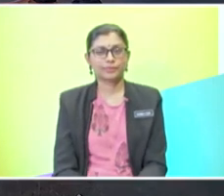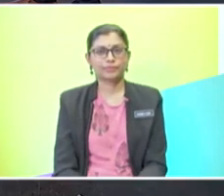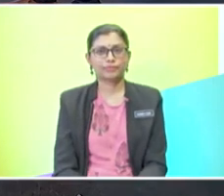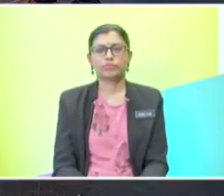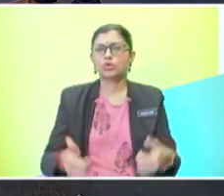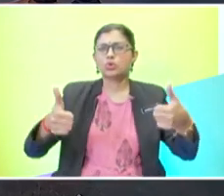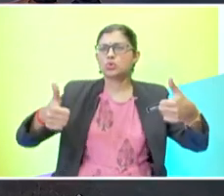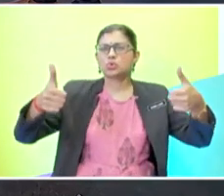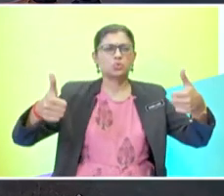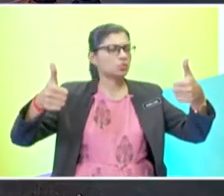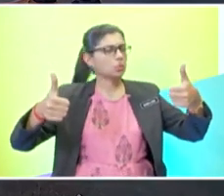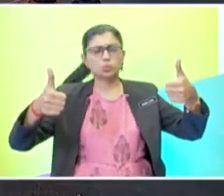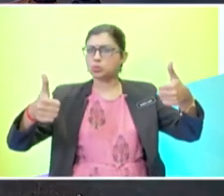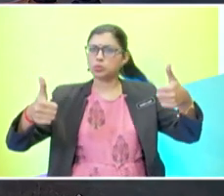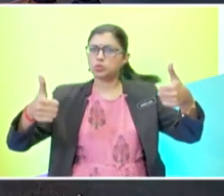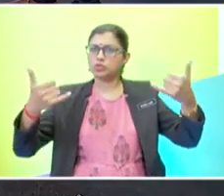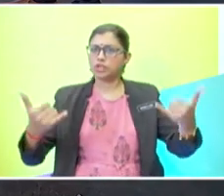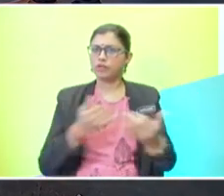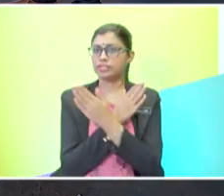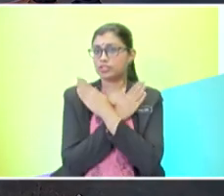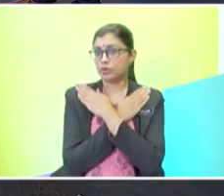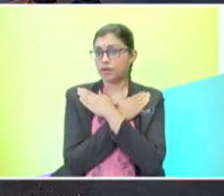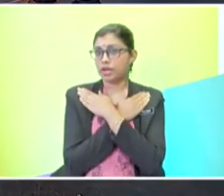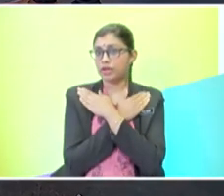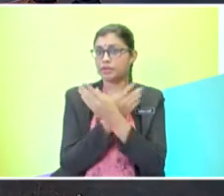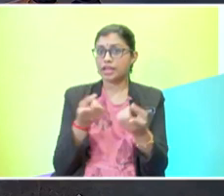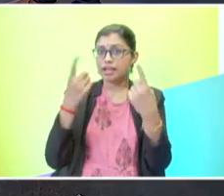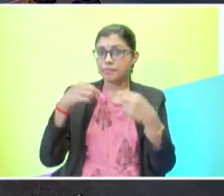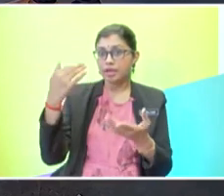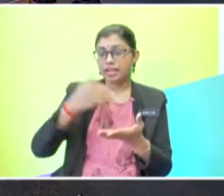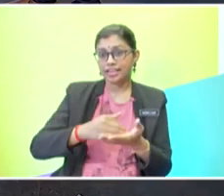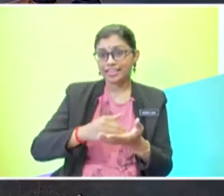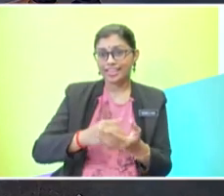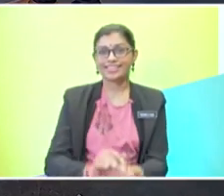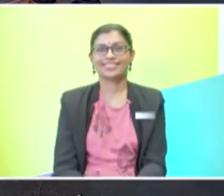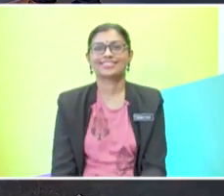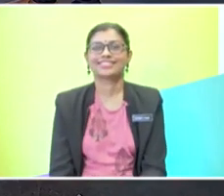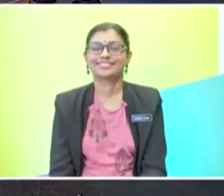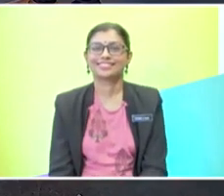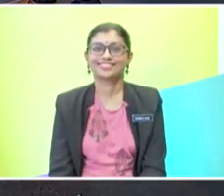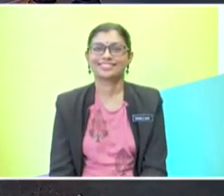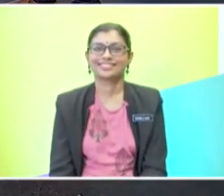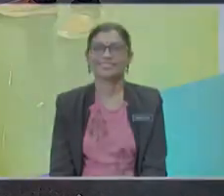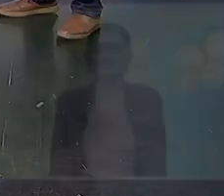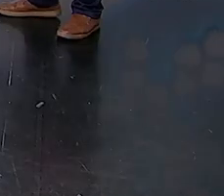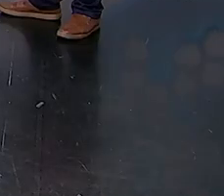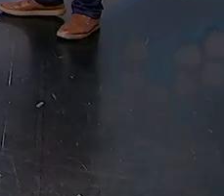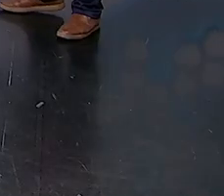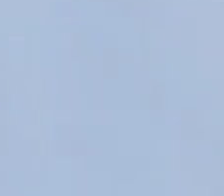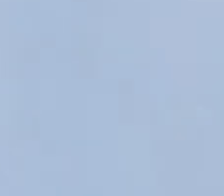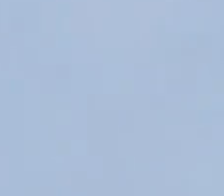think everyone deserves a short break. We can take a short break. Back to you after this on Level 1 on DidikTV KPM.